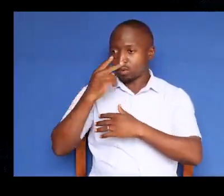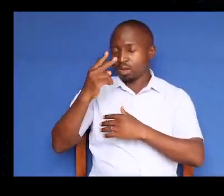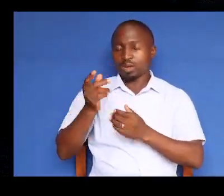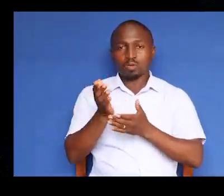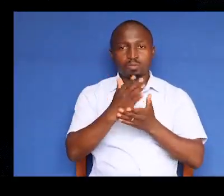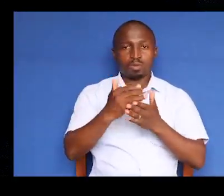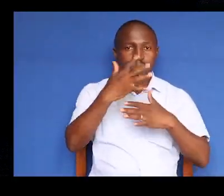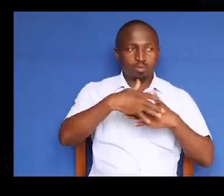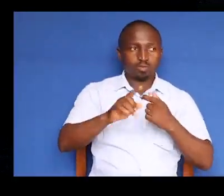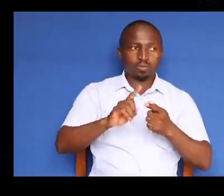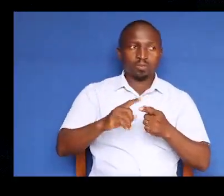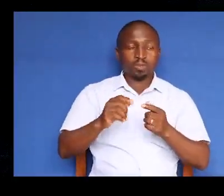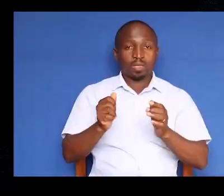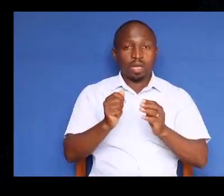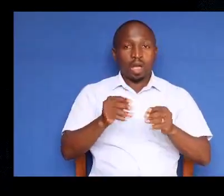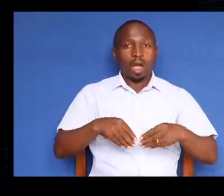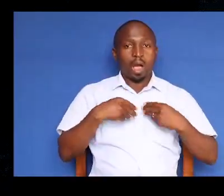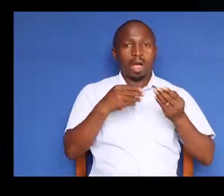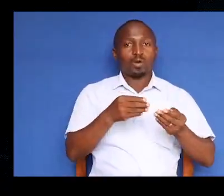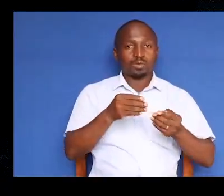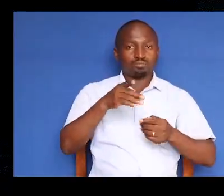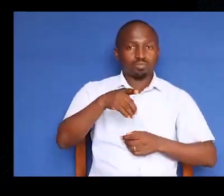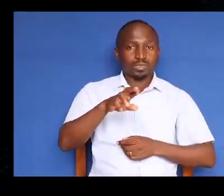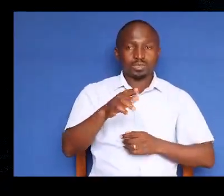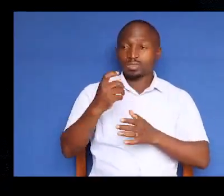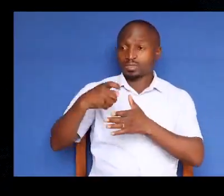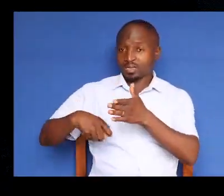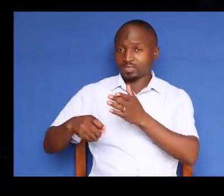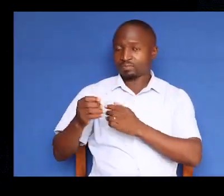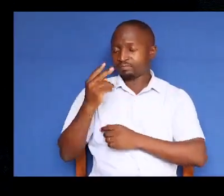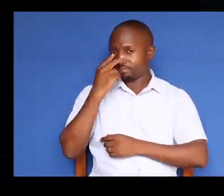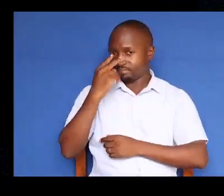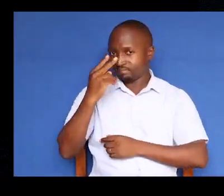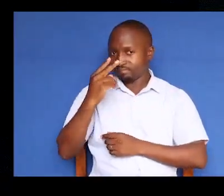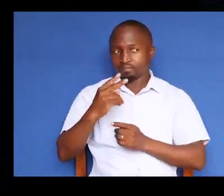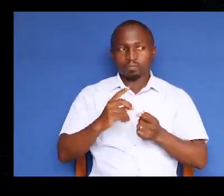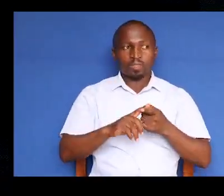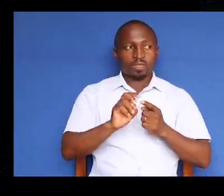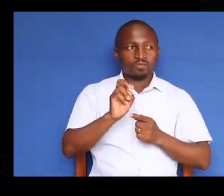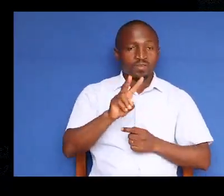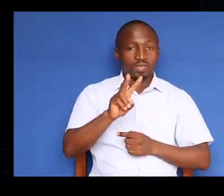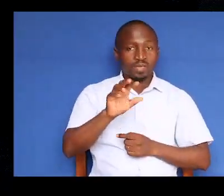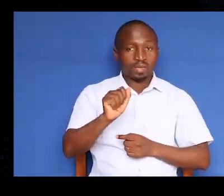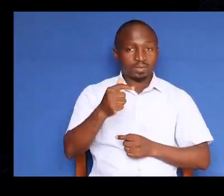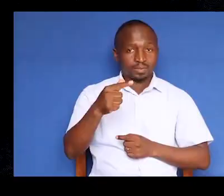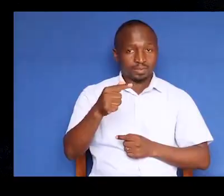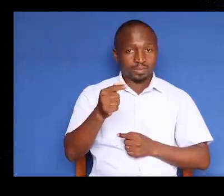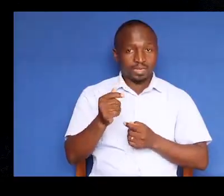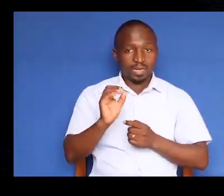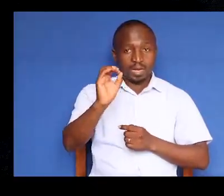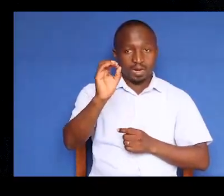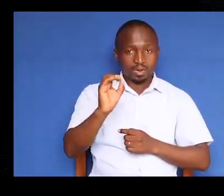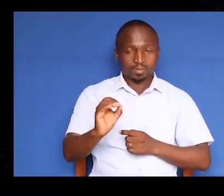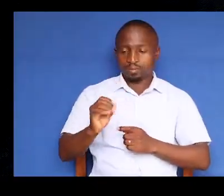sales. So we take a VAT rate times